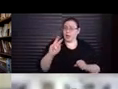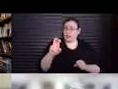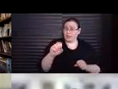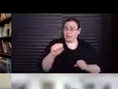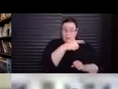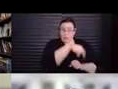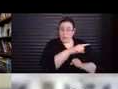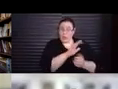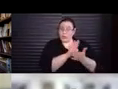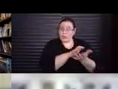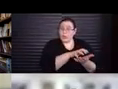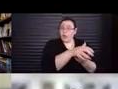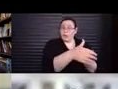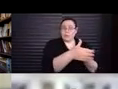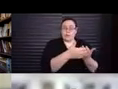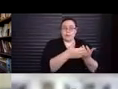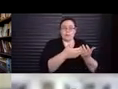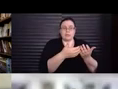documents,